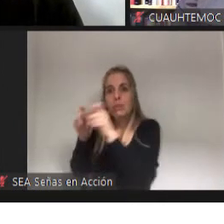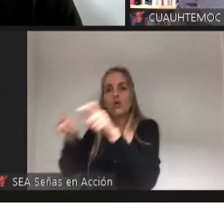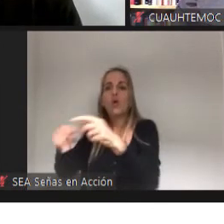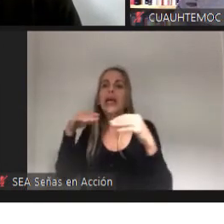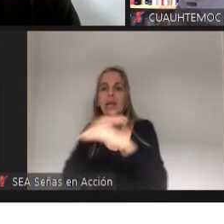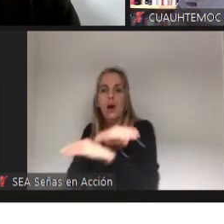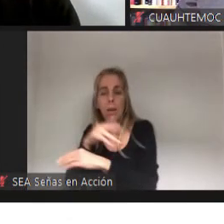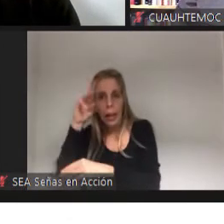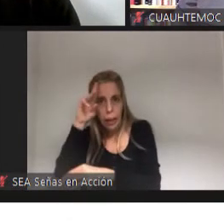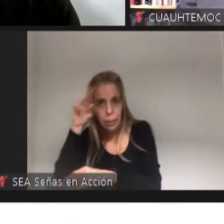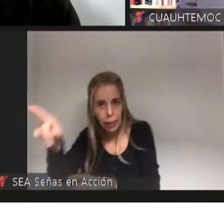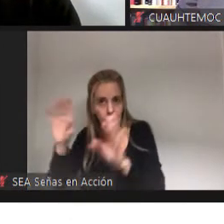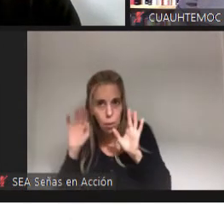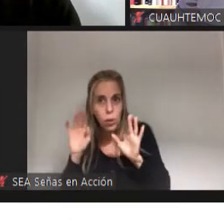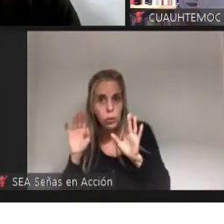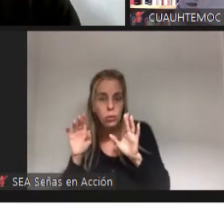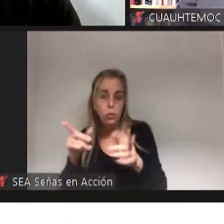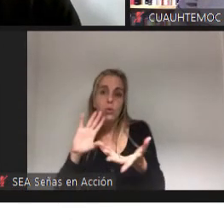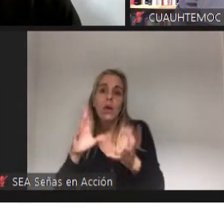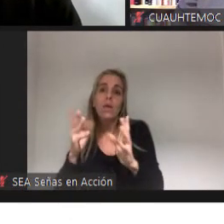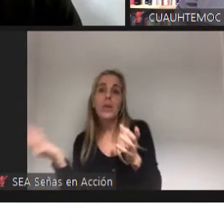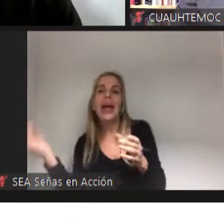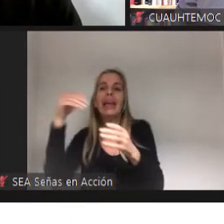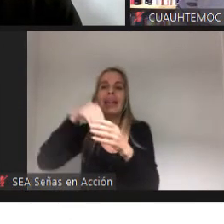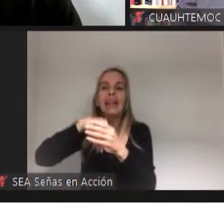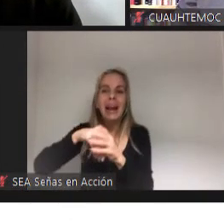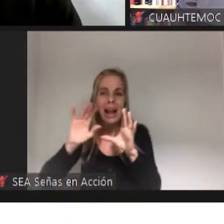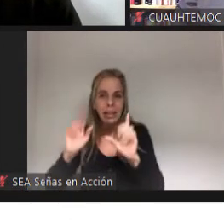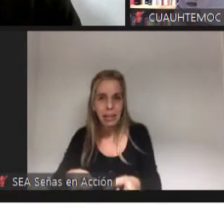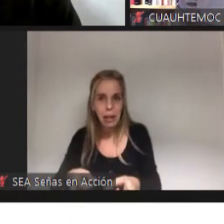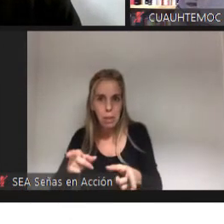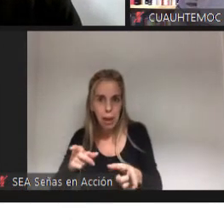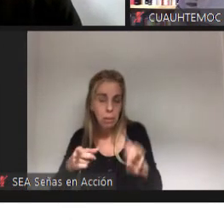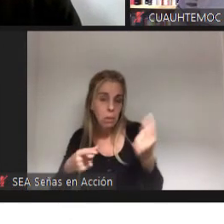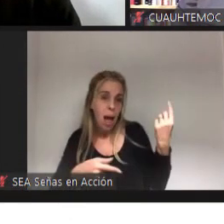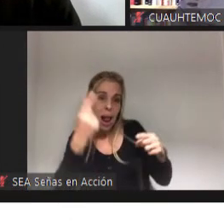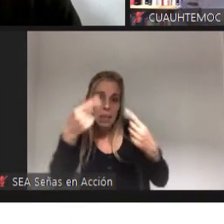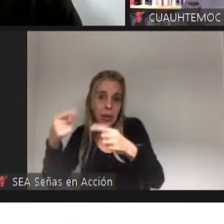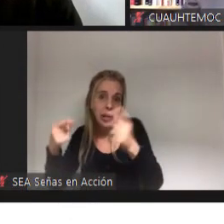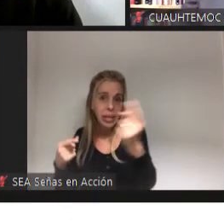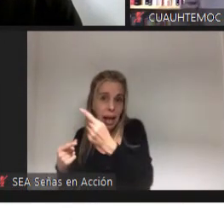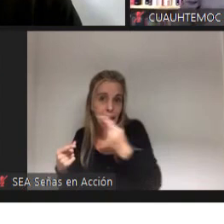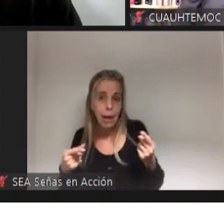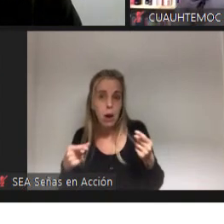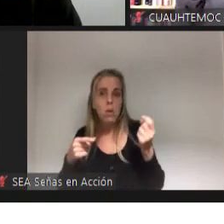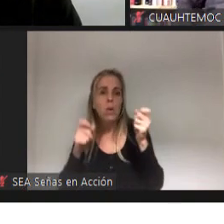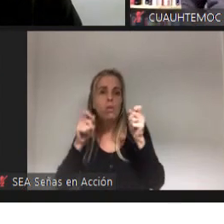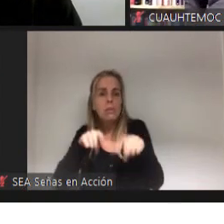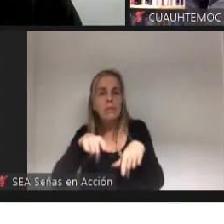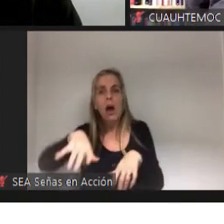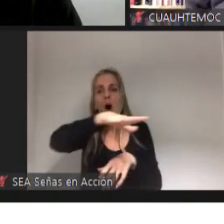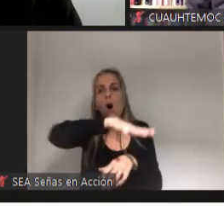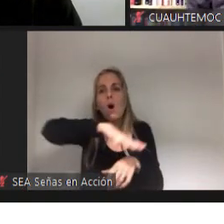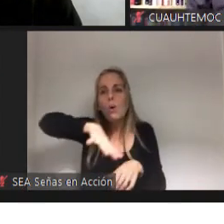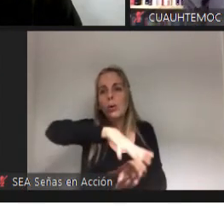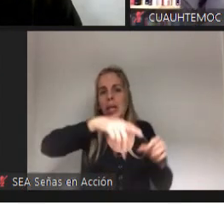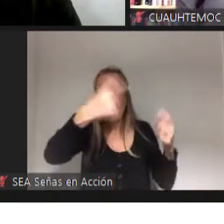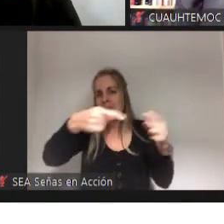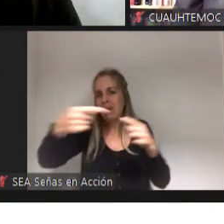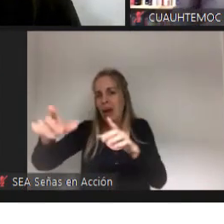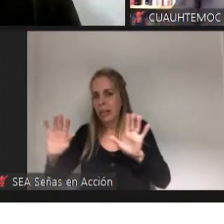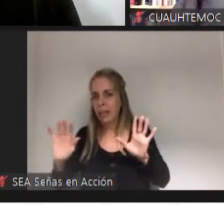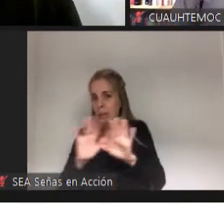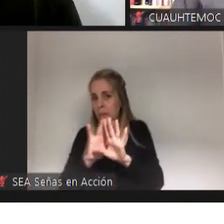and from your own language. And that has to do with integrating to diversity from your own local signature, from your